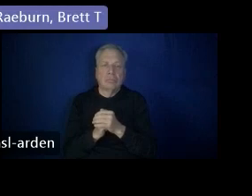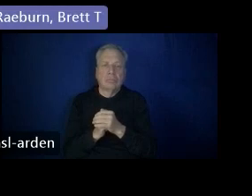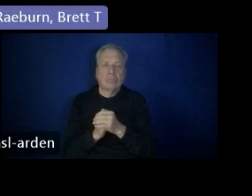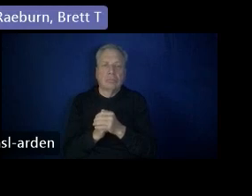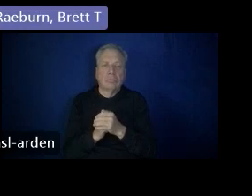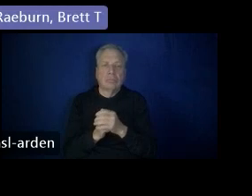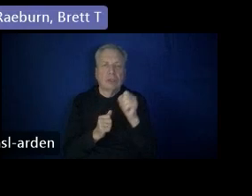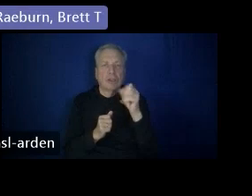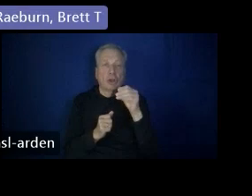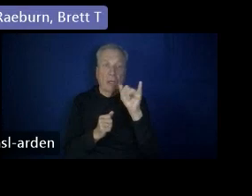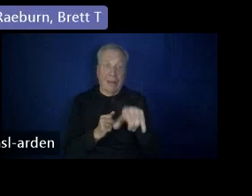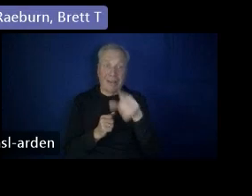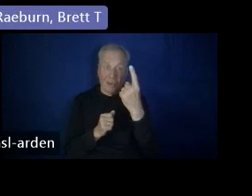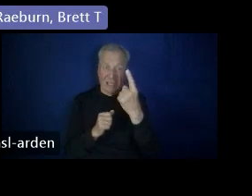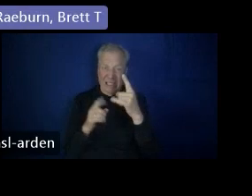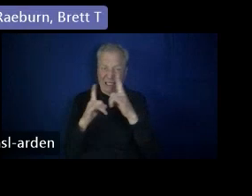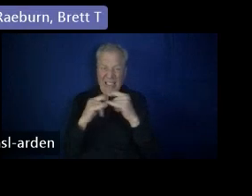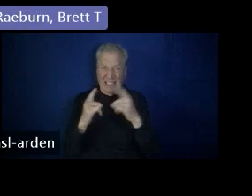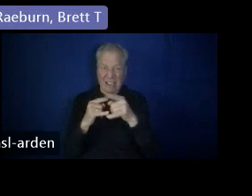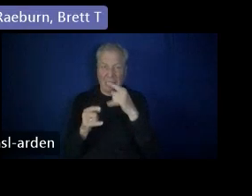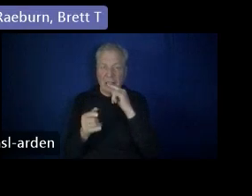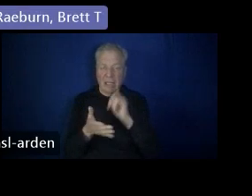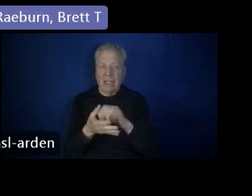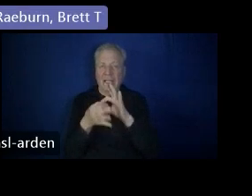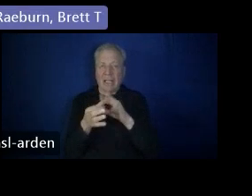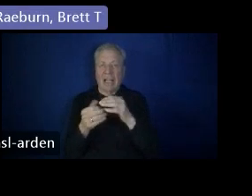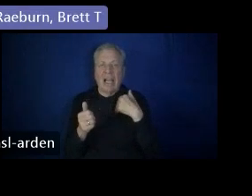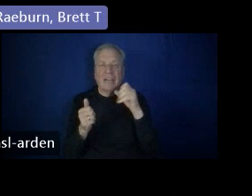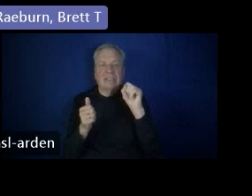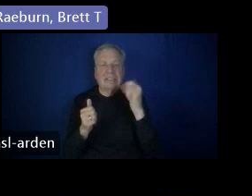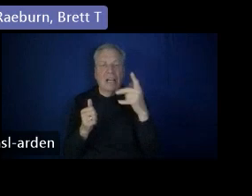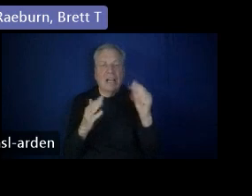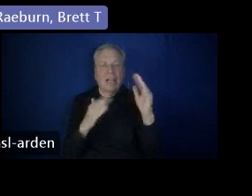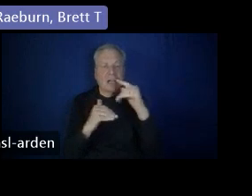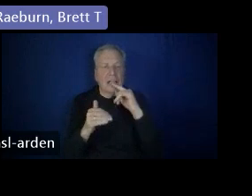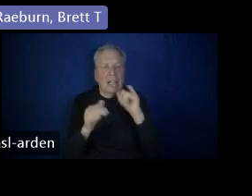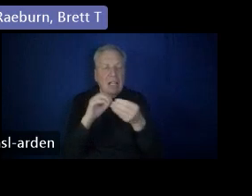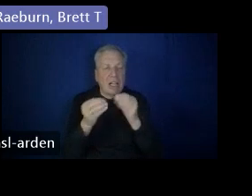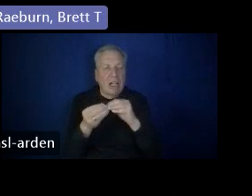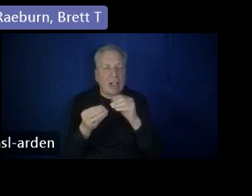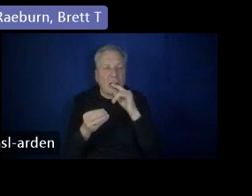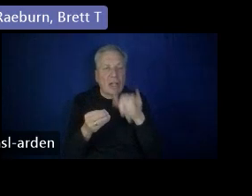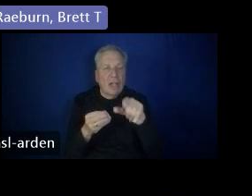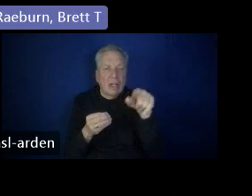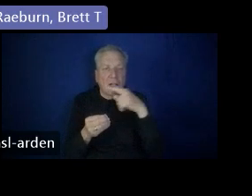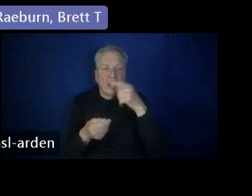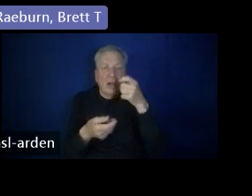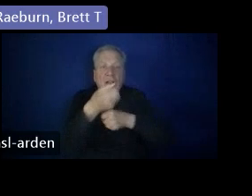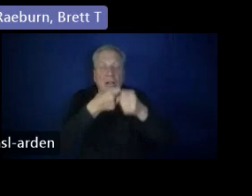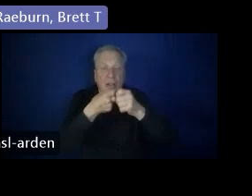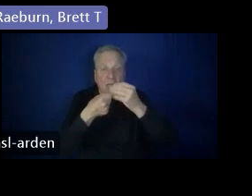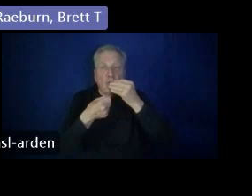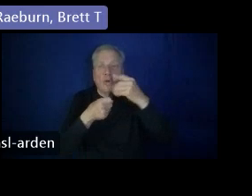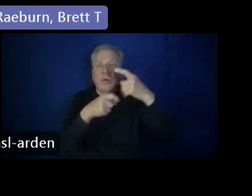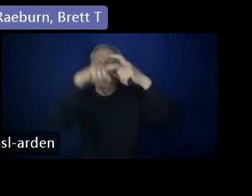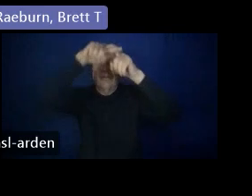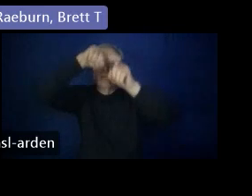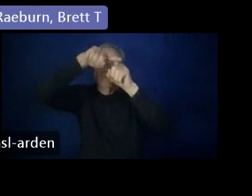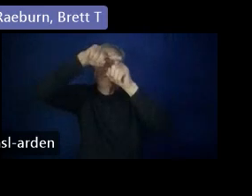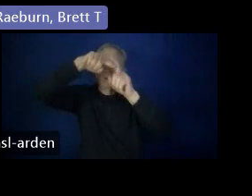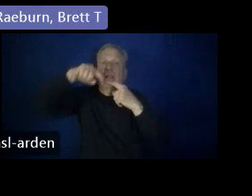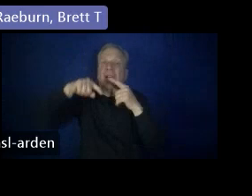So in this campsite, this is the core camp here. There's a little sign that has the campsite number. The food pole is right there. Their food is hung. The idea with these